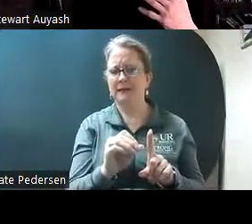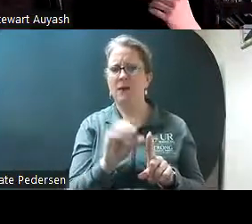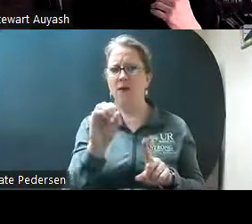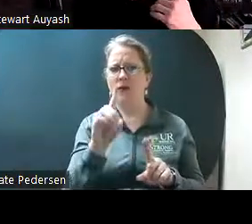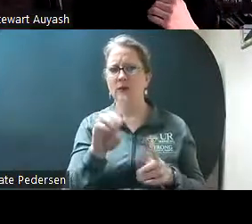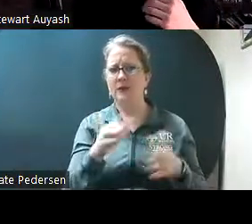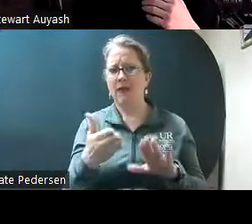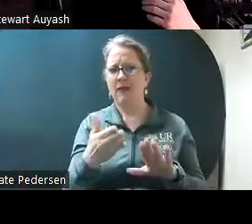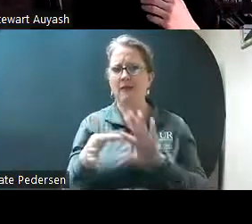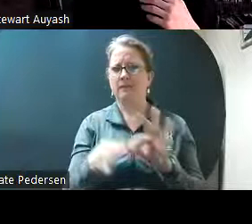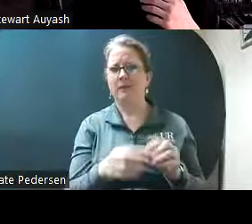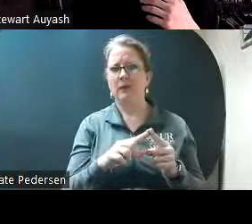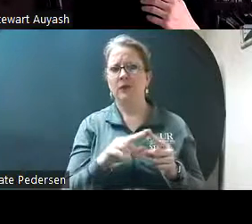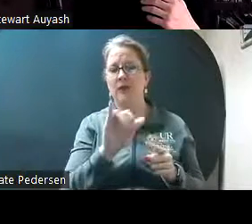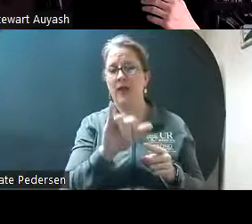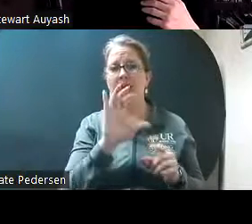deaths were attributed to that age group.